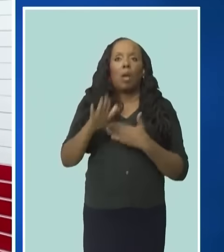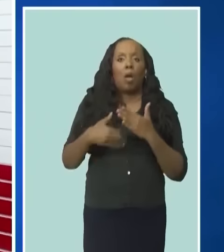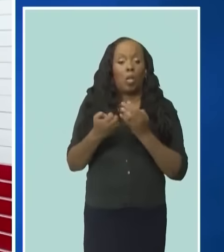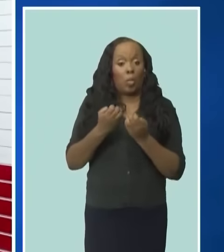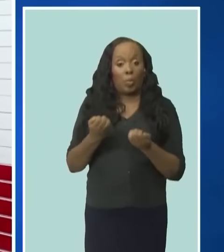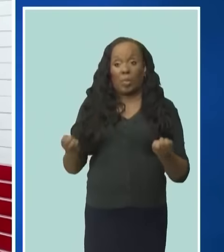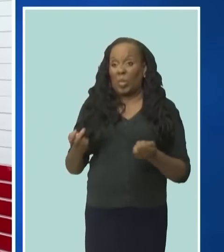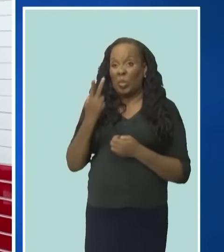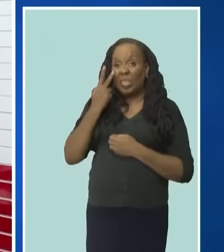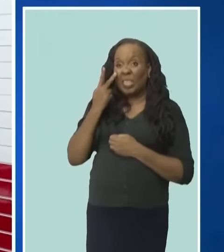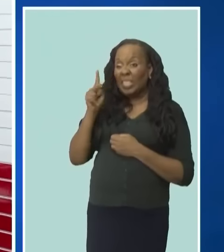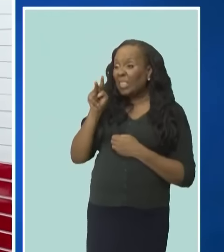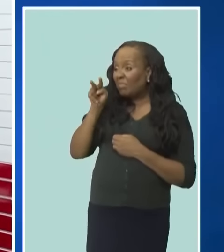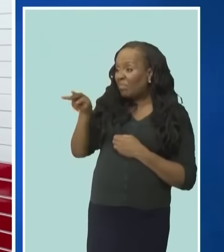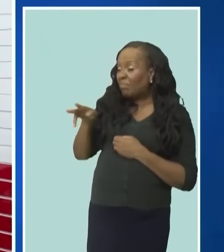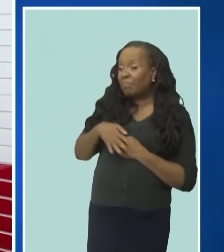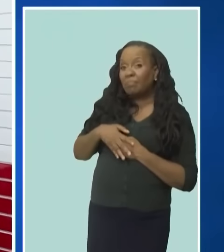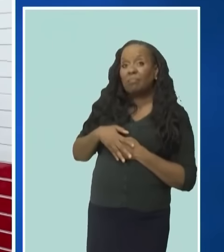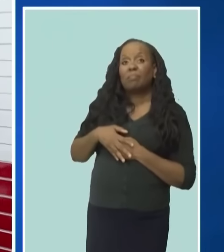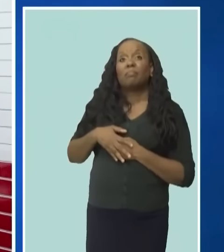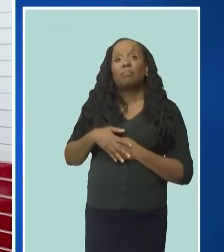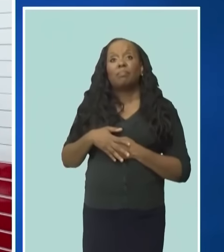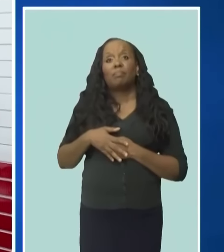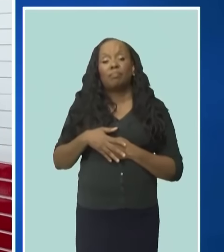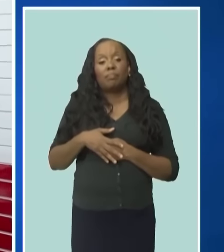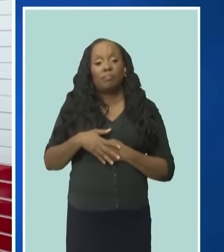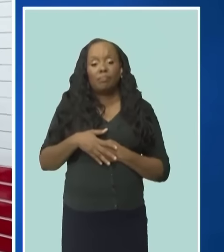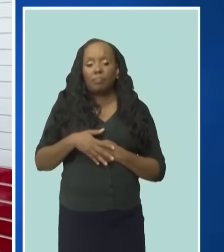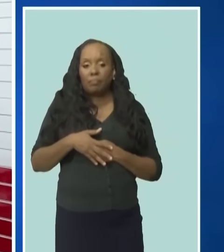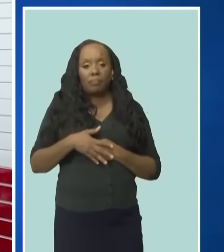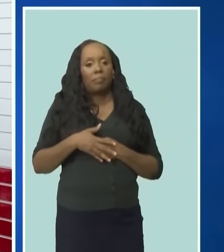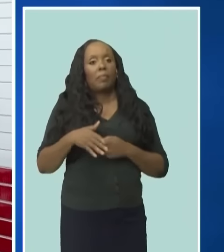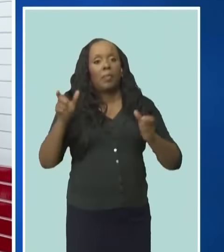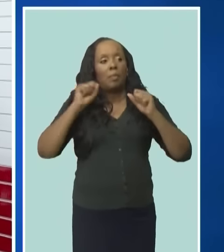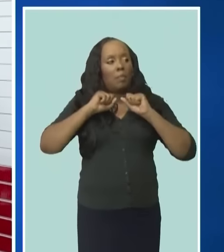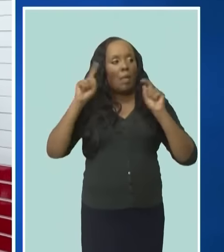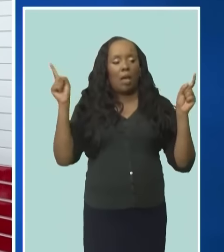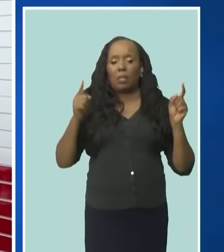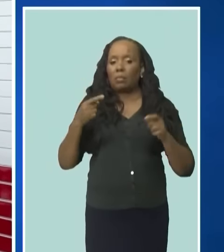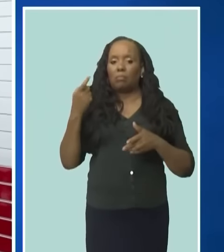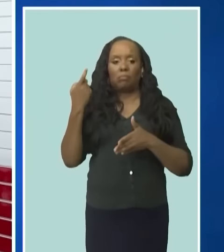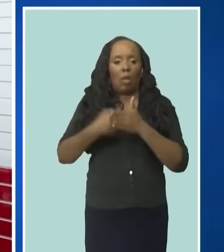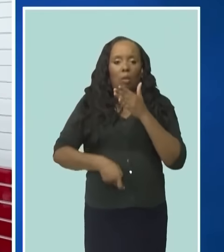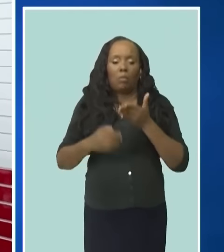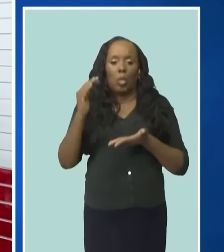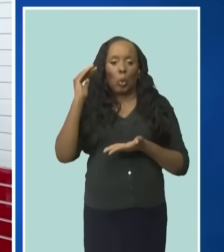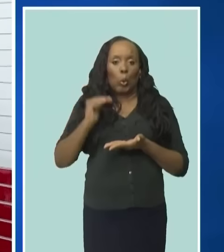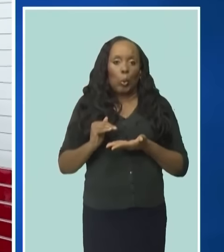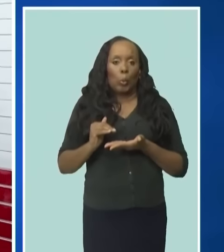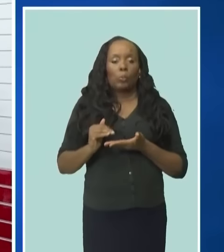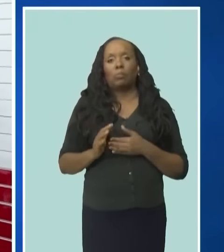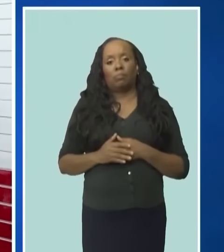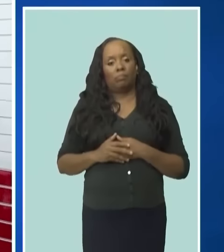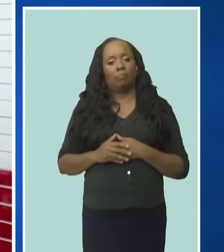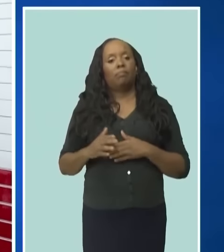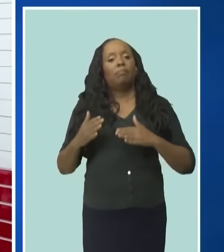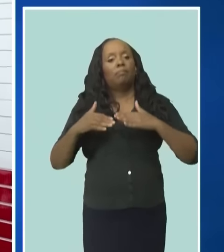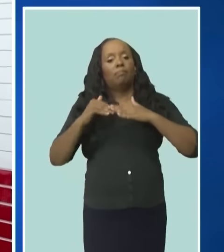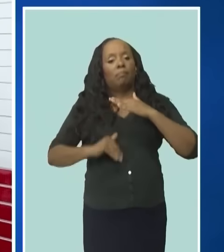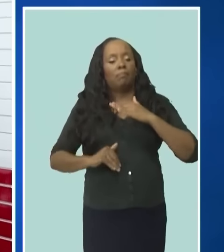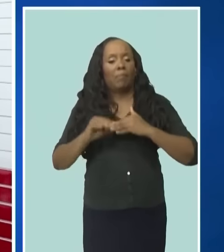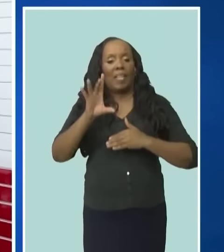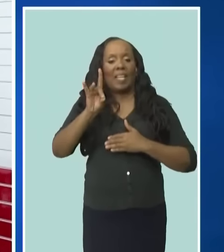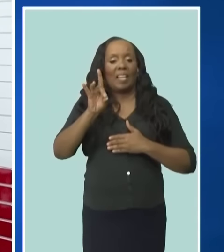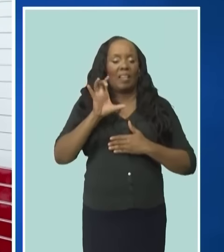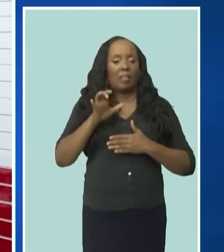look at the equipment, it will surprise anybody that the cost is as low as it is, but it is less than $800,000 for all. I